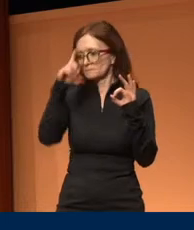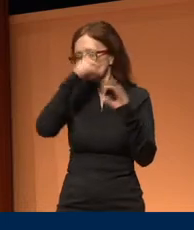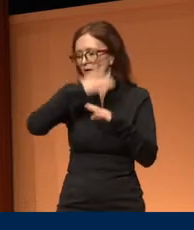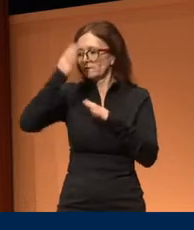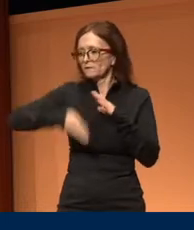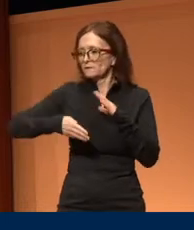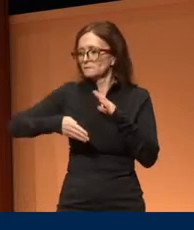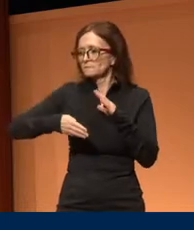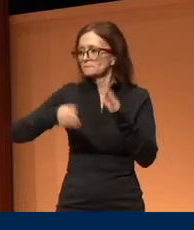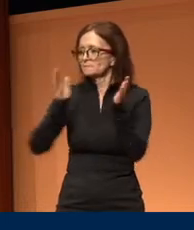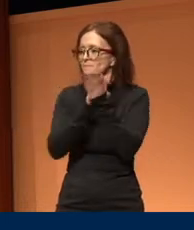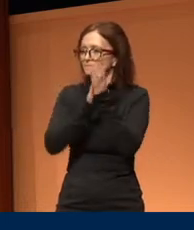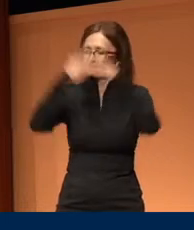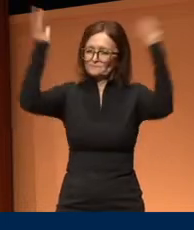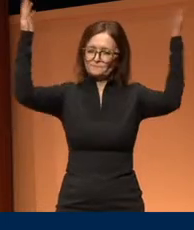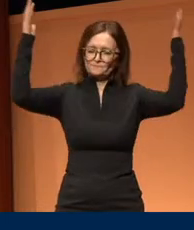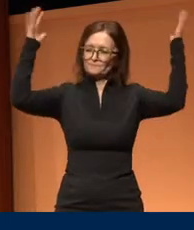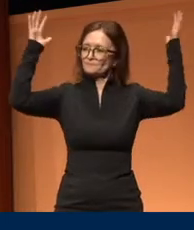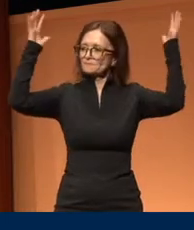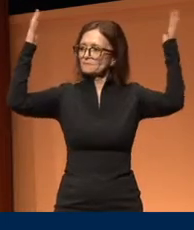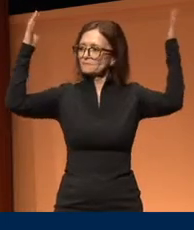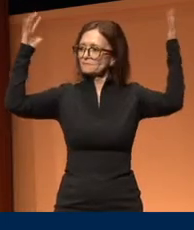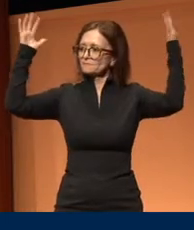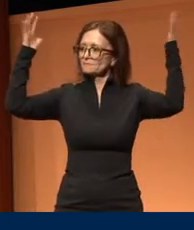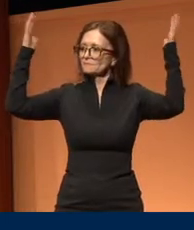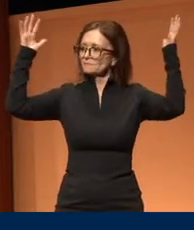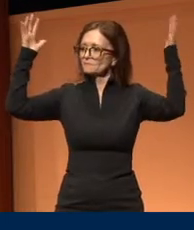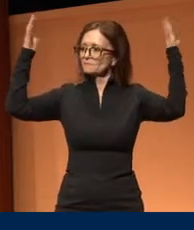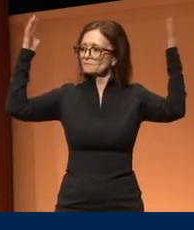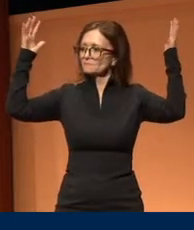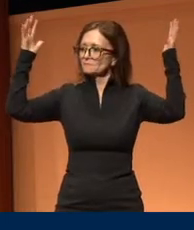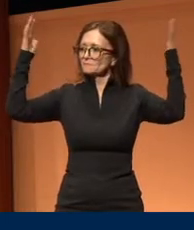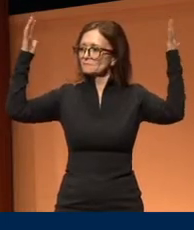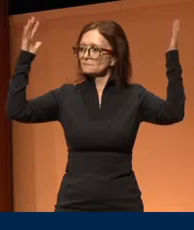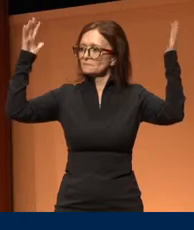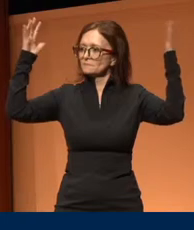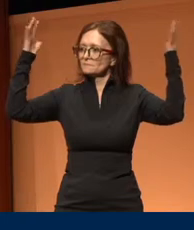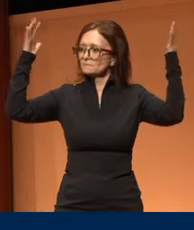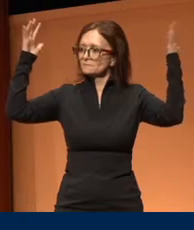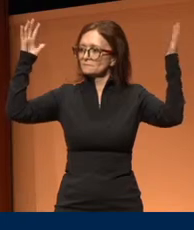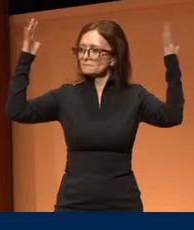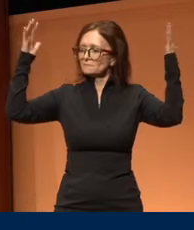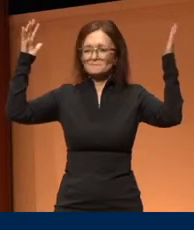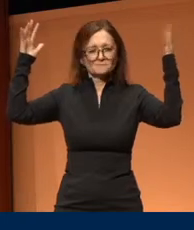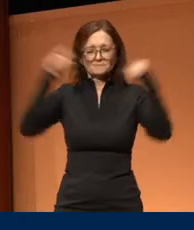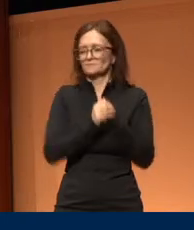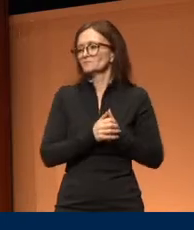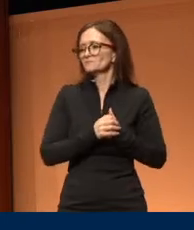Thanks for our response.